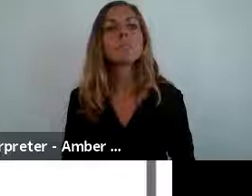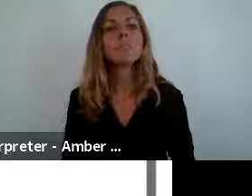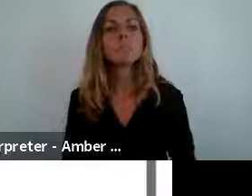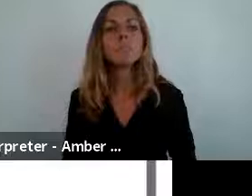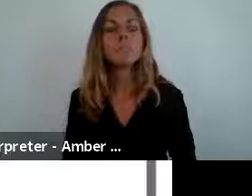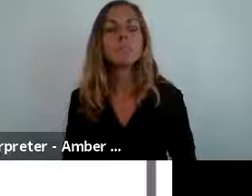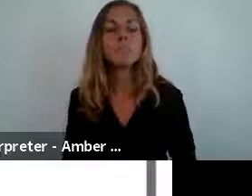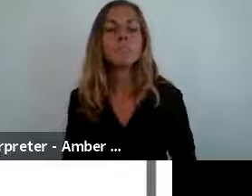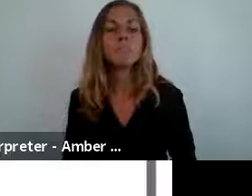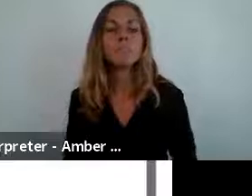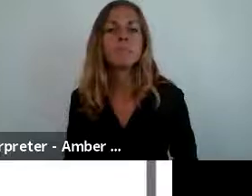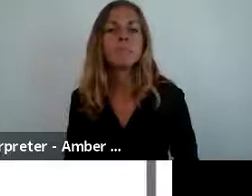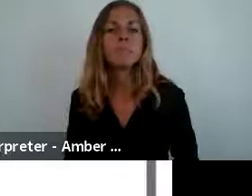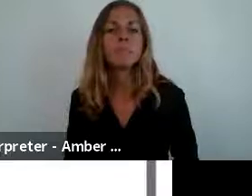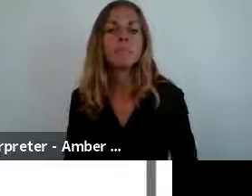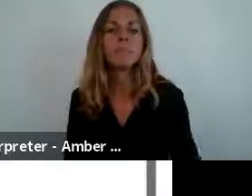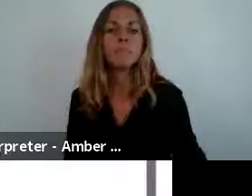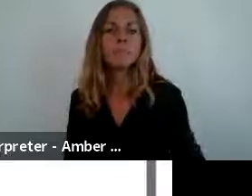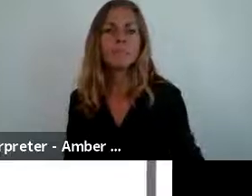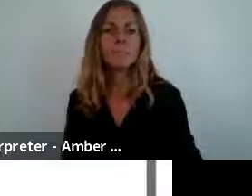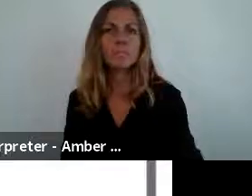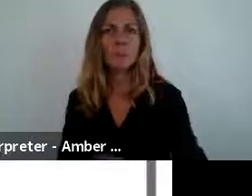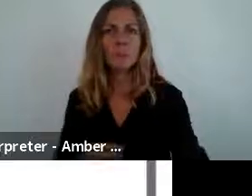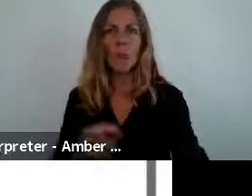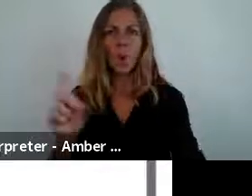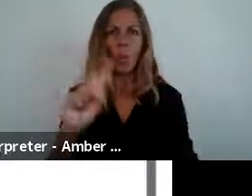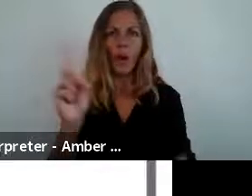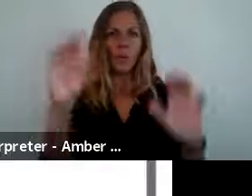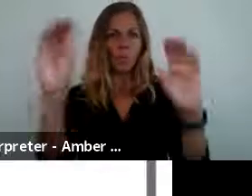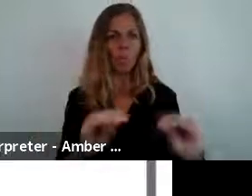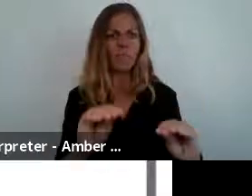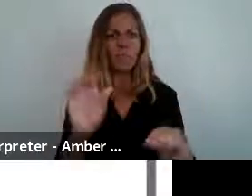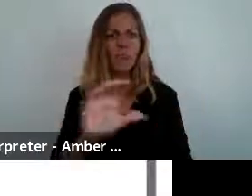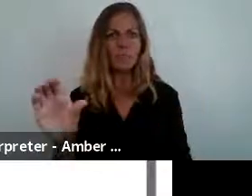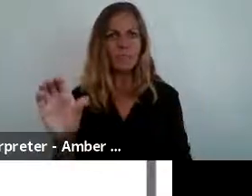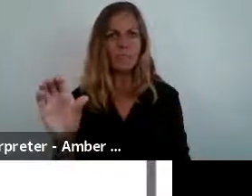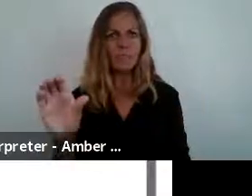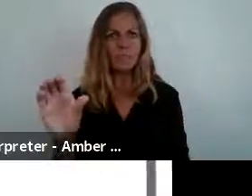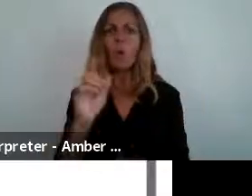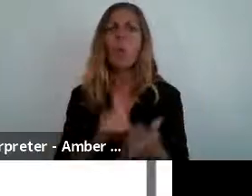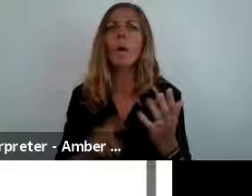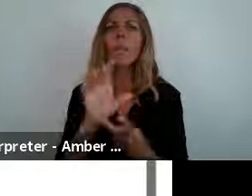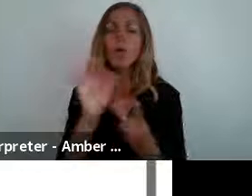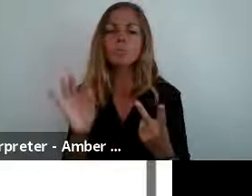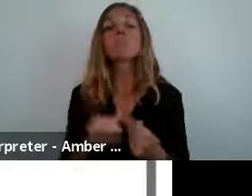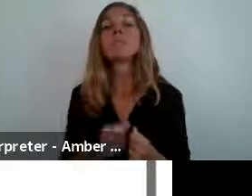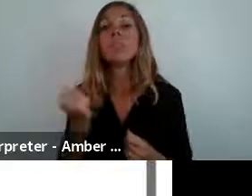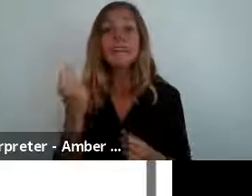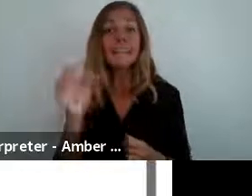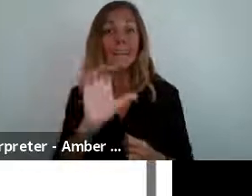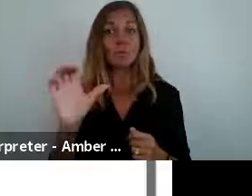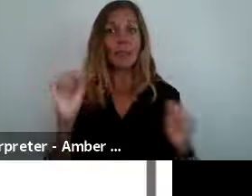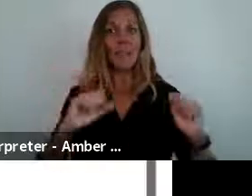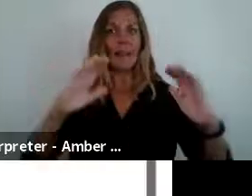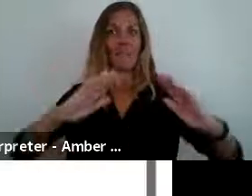So in terms of where do you put the captioning? You know, what are your options? It is possible to put captioning at the bottom